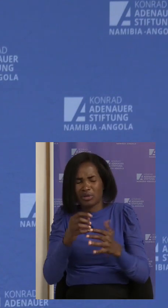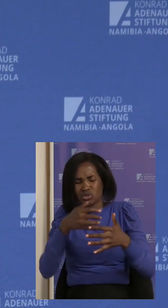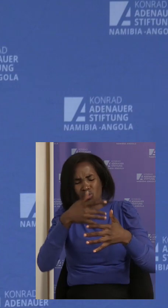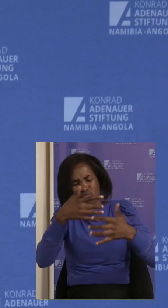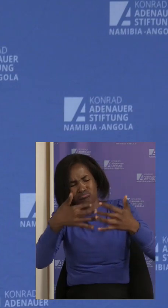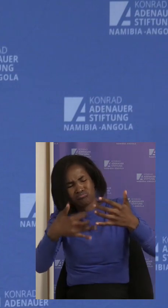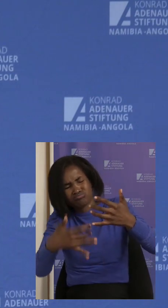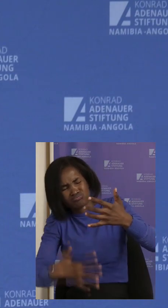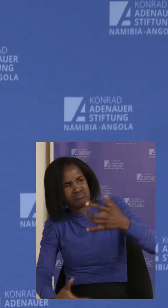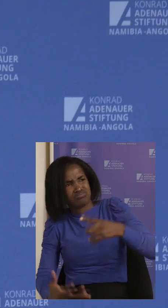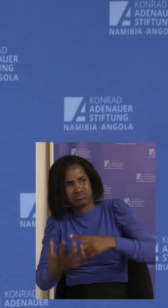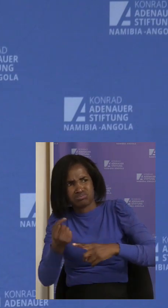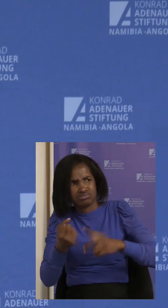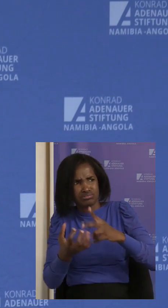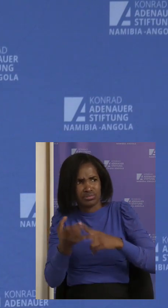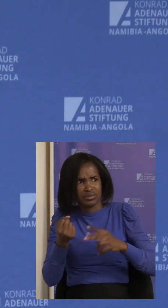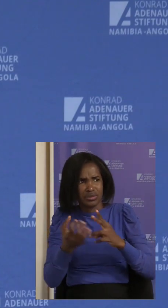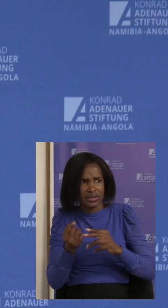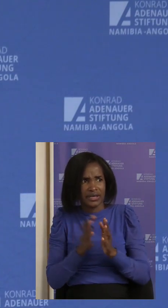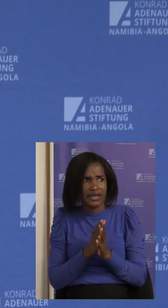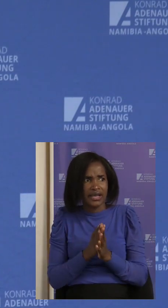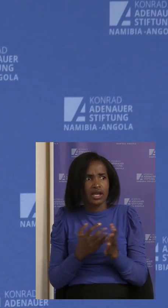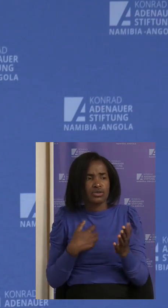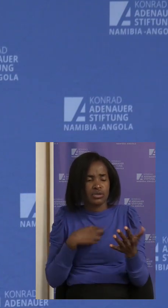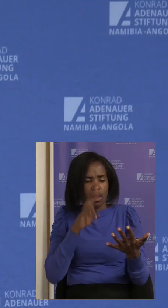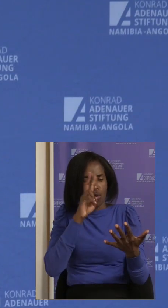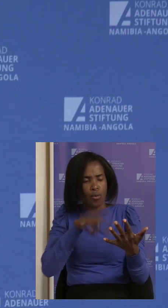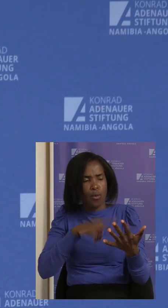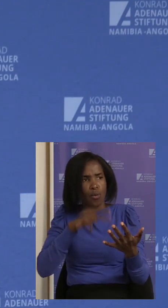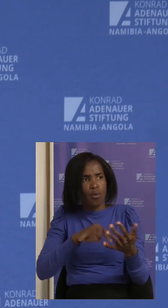I now move on to reading his contribution for tonight.